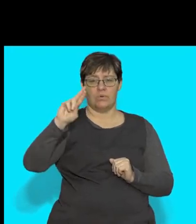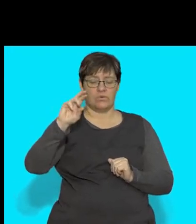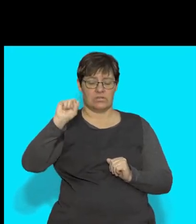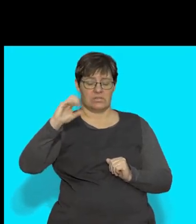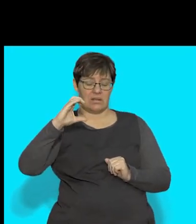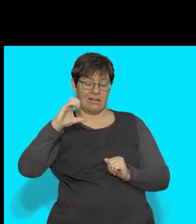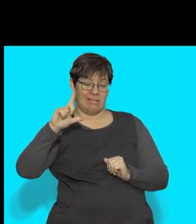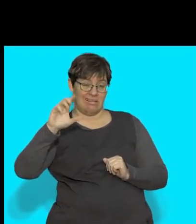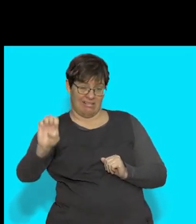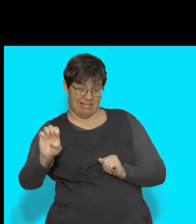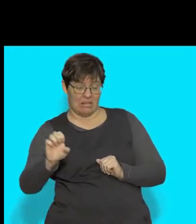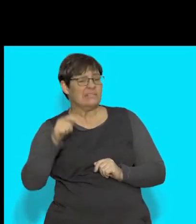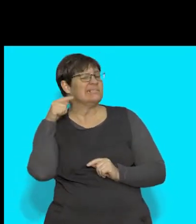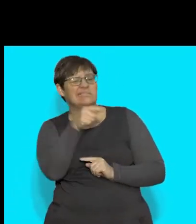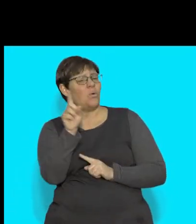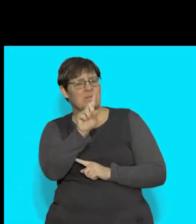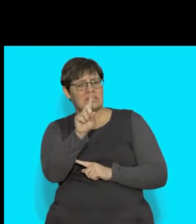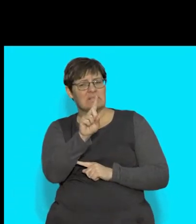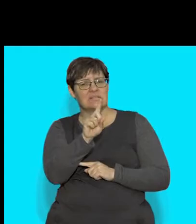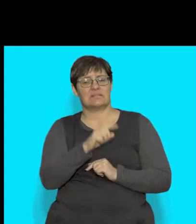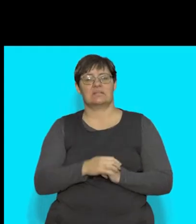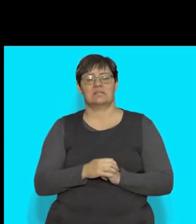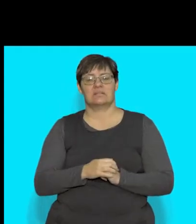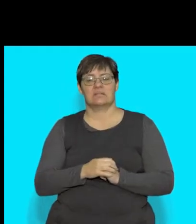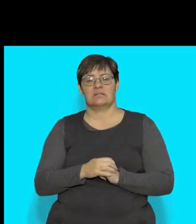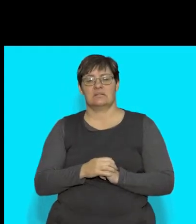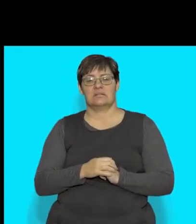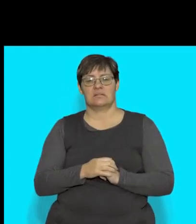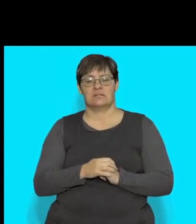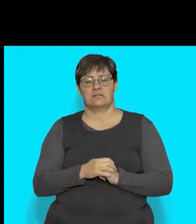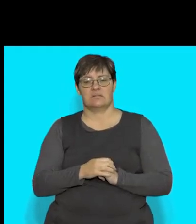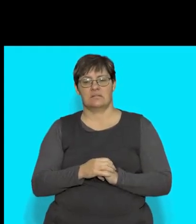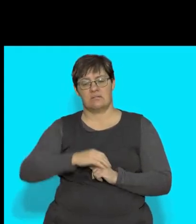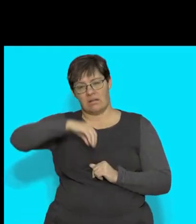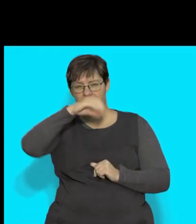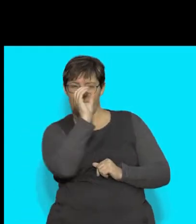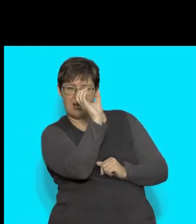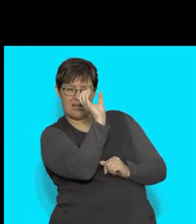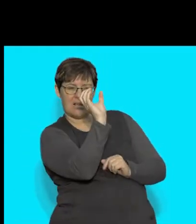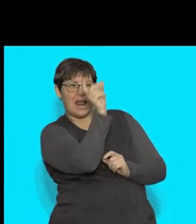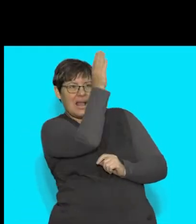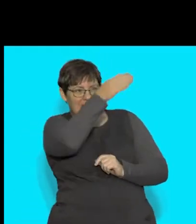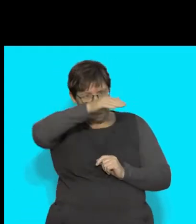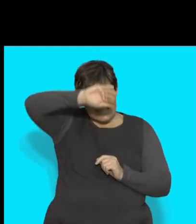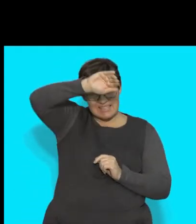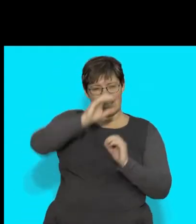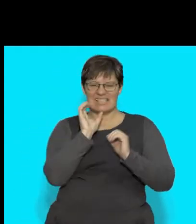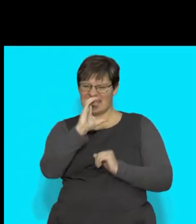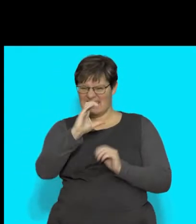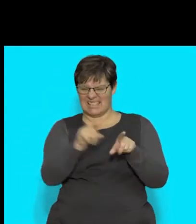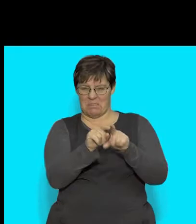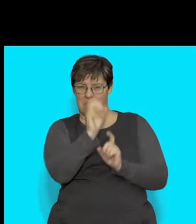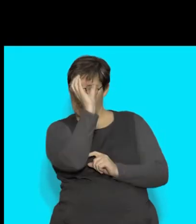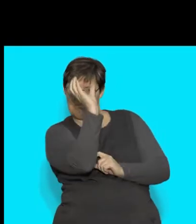the C-shaped, right, part of the nephron. And inside it, we're going to have